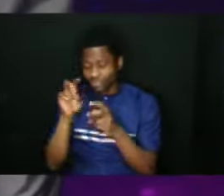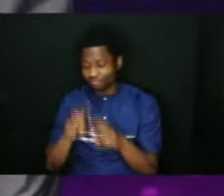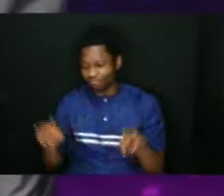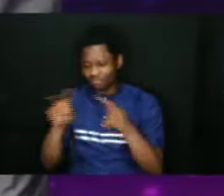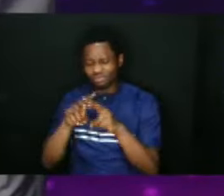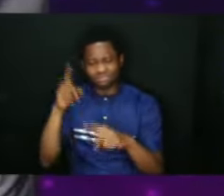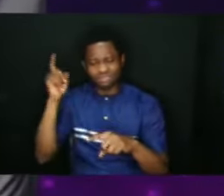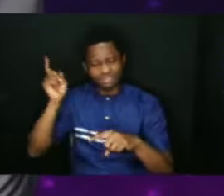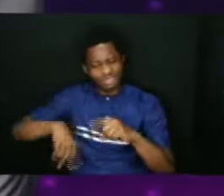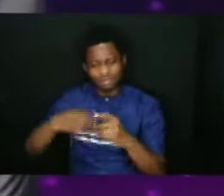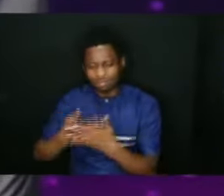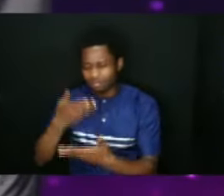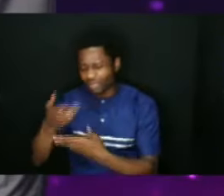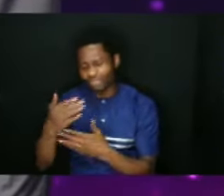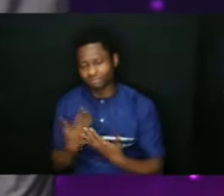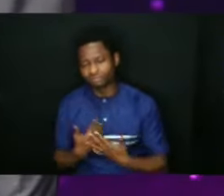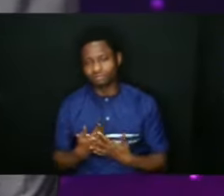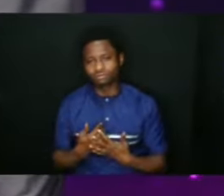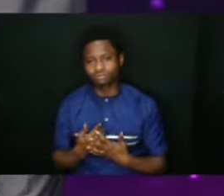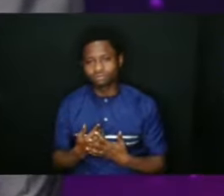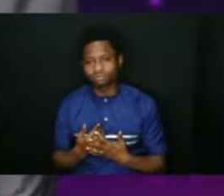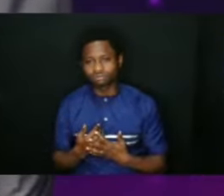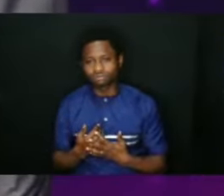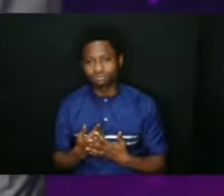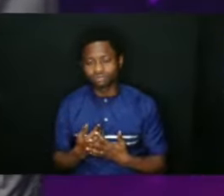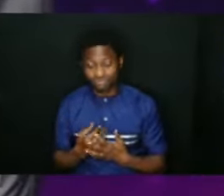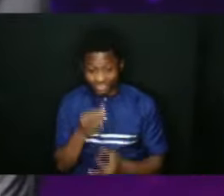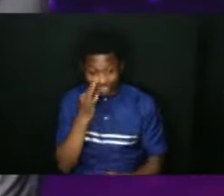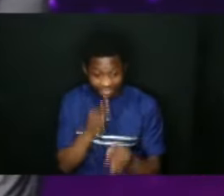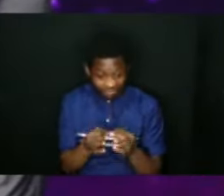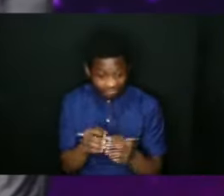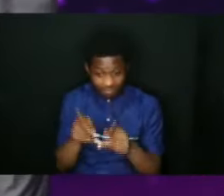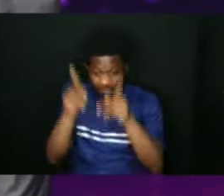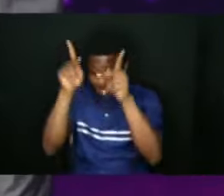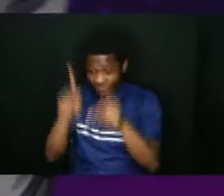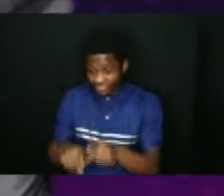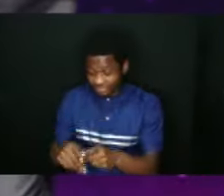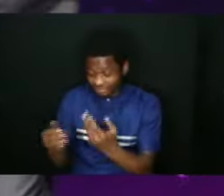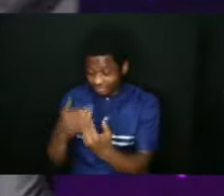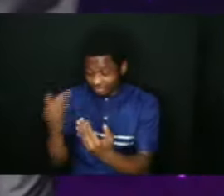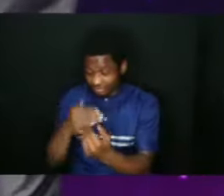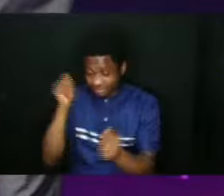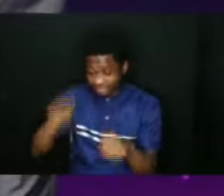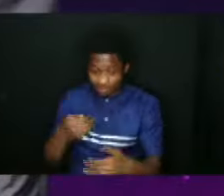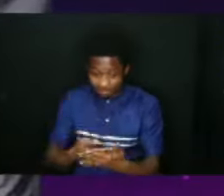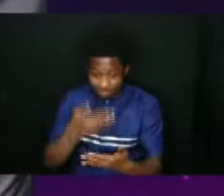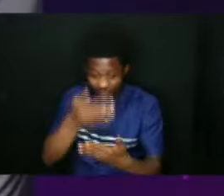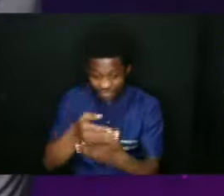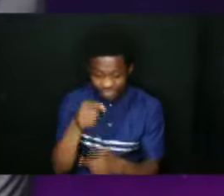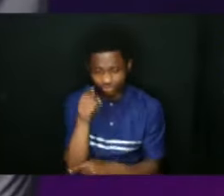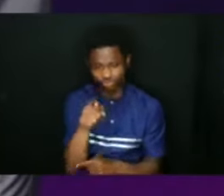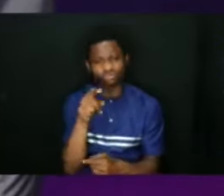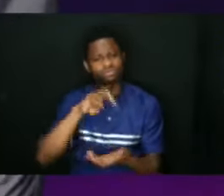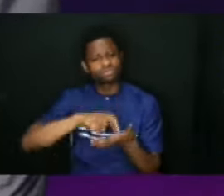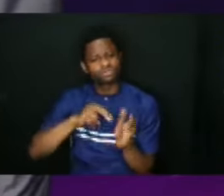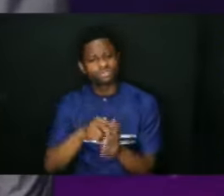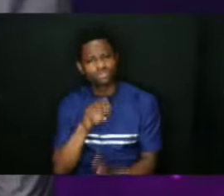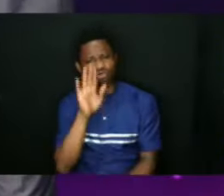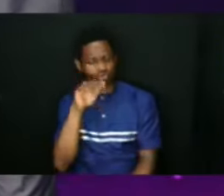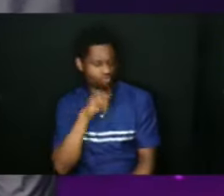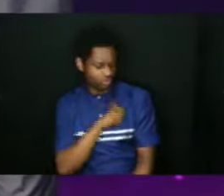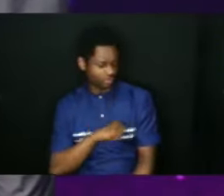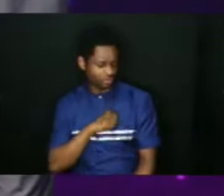virtue. If someone is able to buy you, then your attitude is